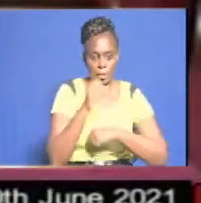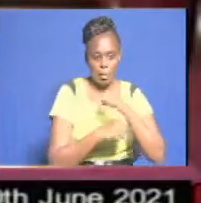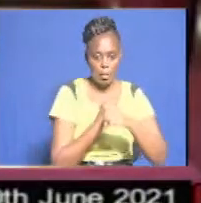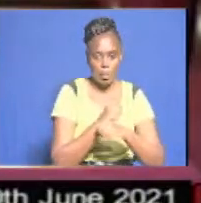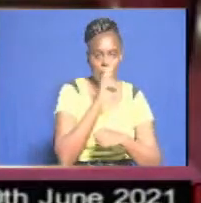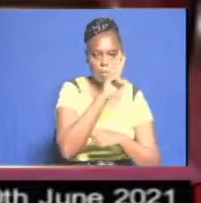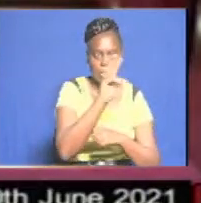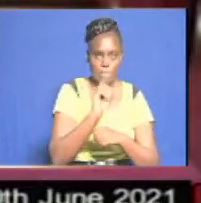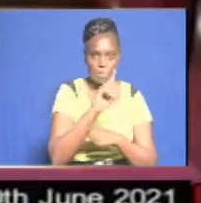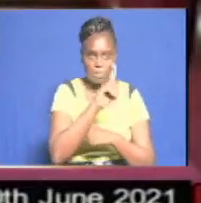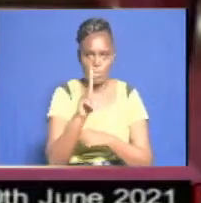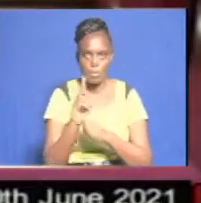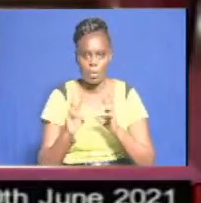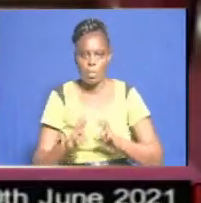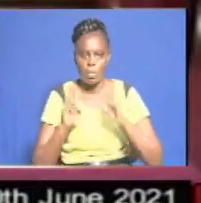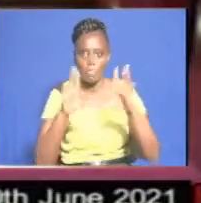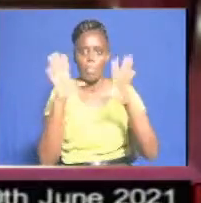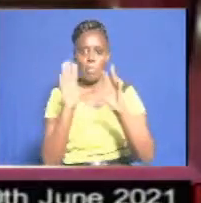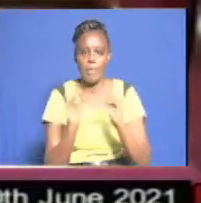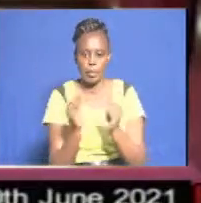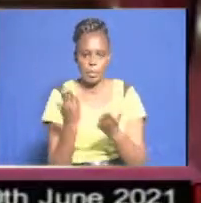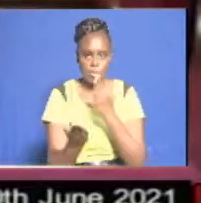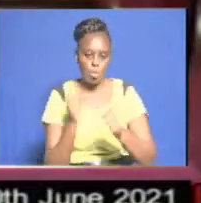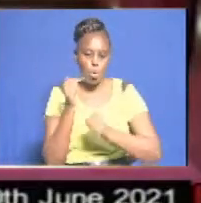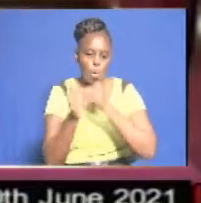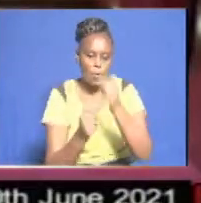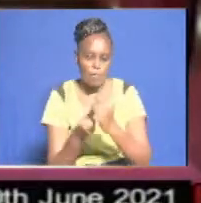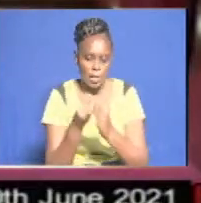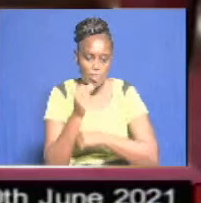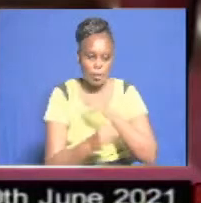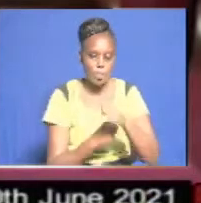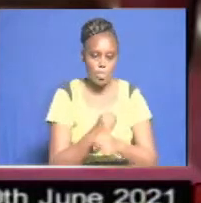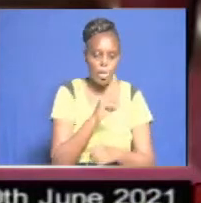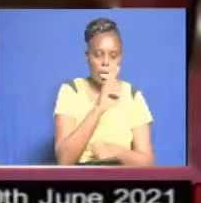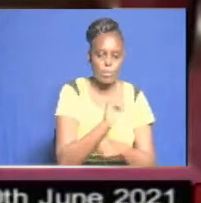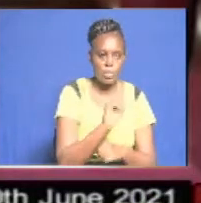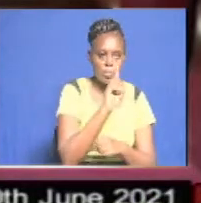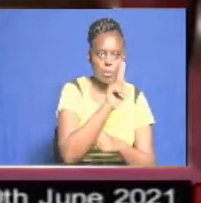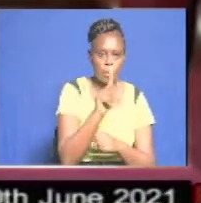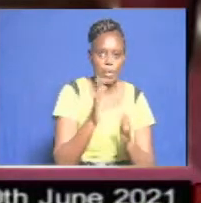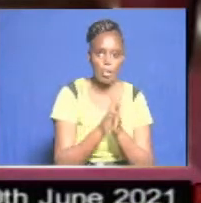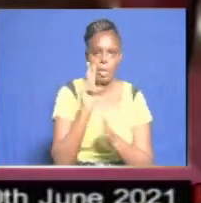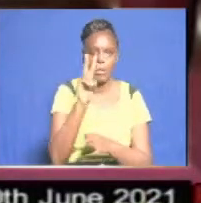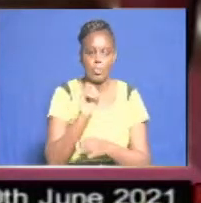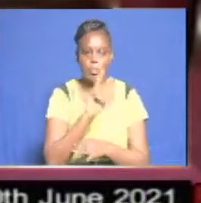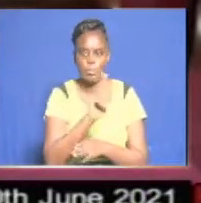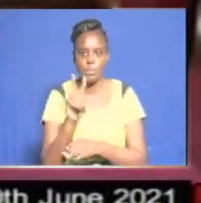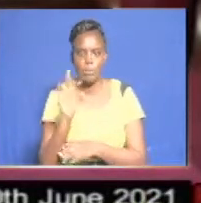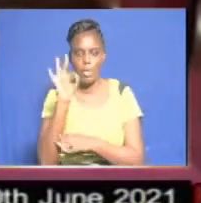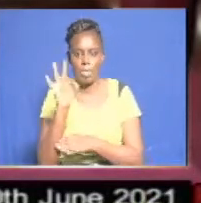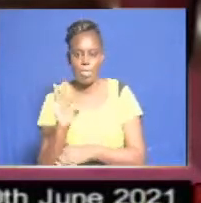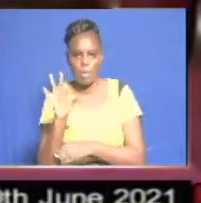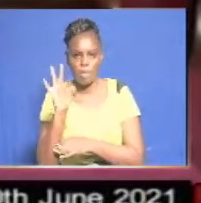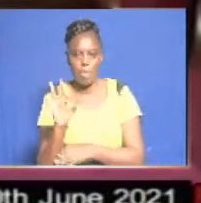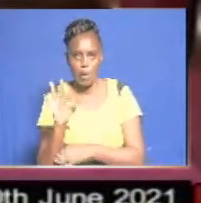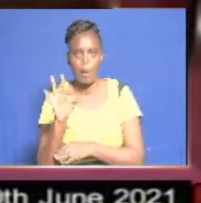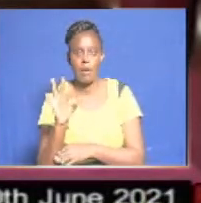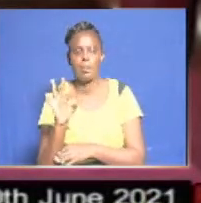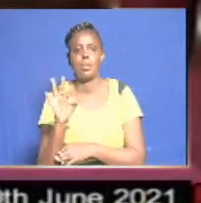continue consideration of the report on the budget estimates for the financial year 2021-2022 for the third and final allotted